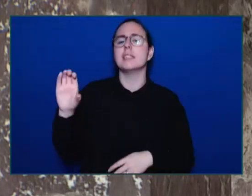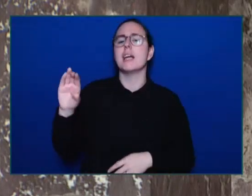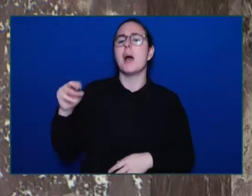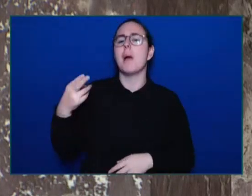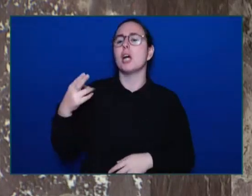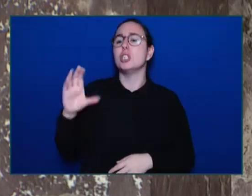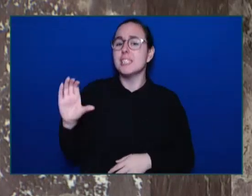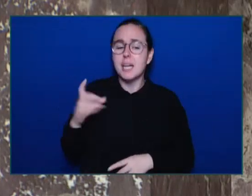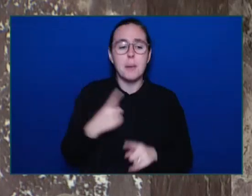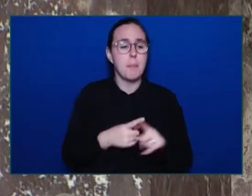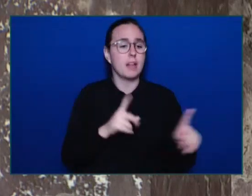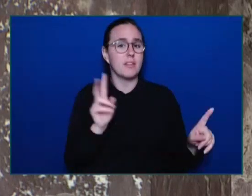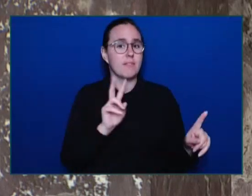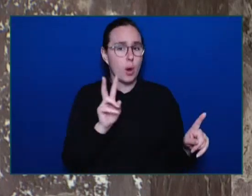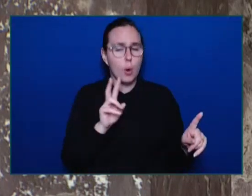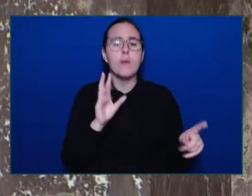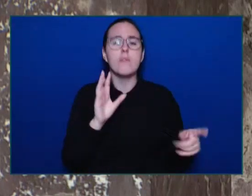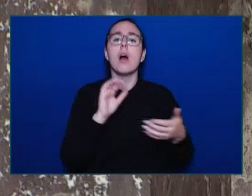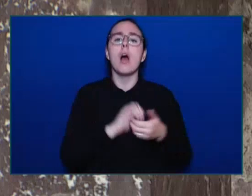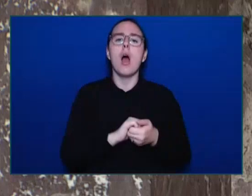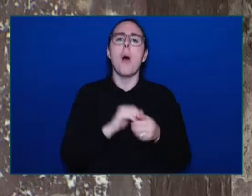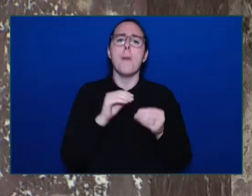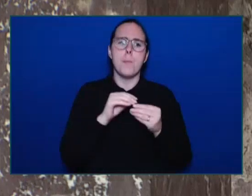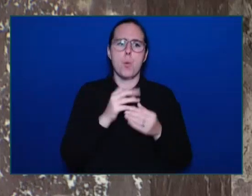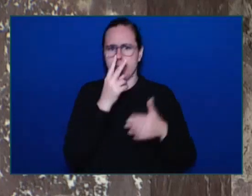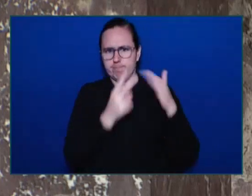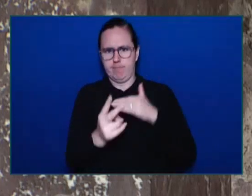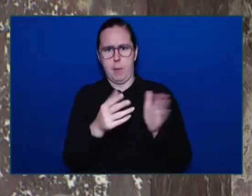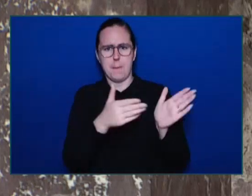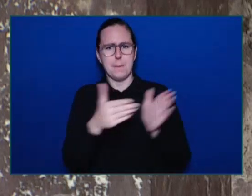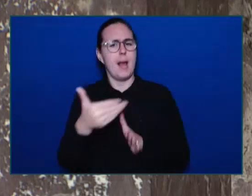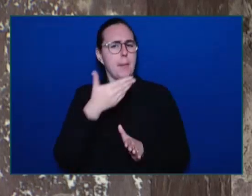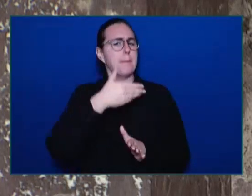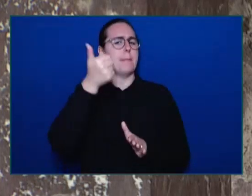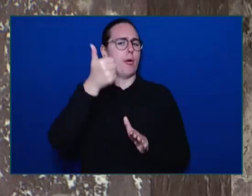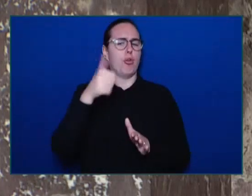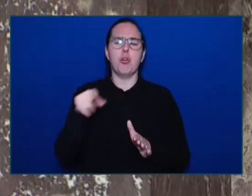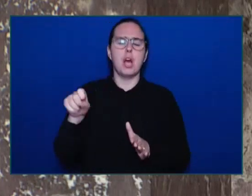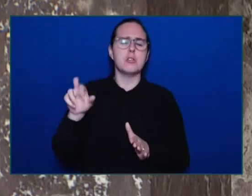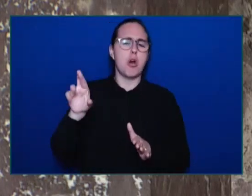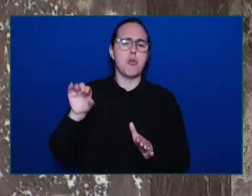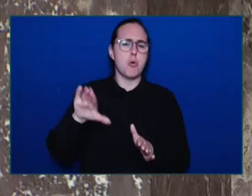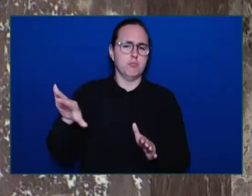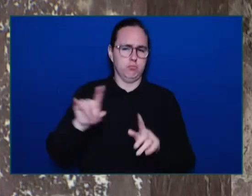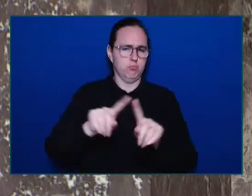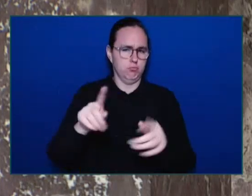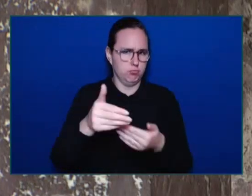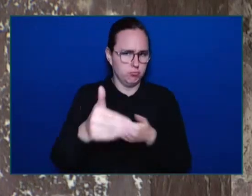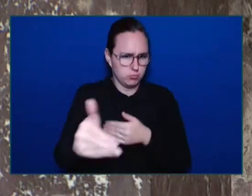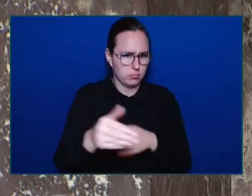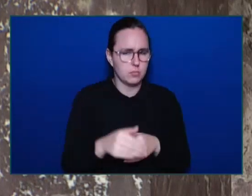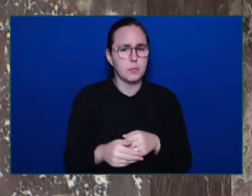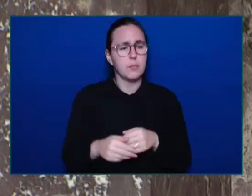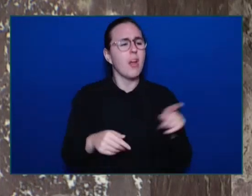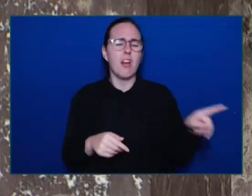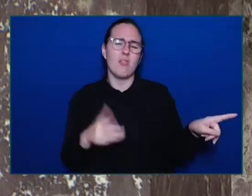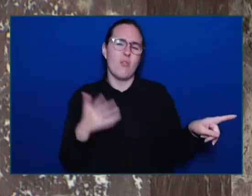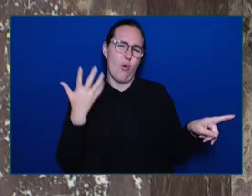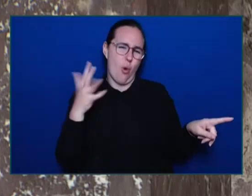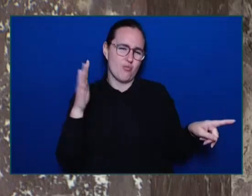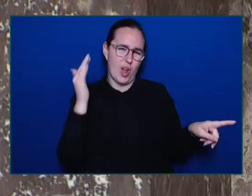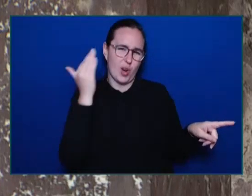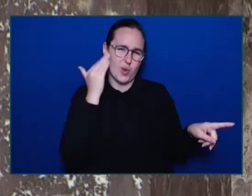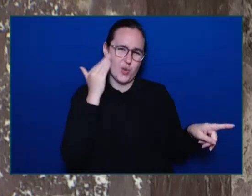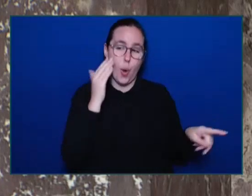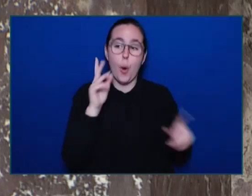will know also, activists will tell you that for now, a lot of those SRO spaces are adequate housing for people. We, in